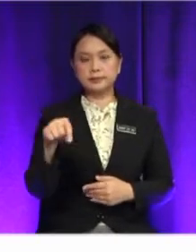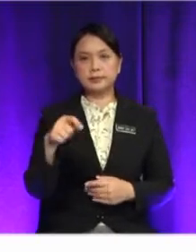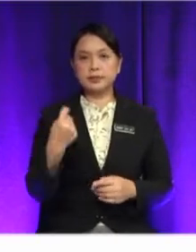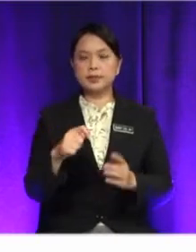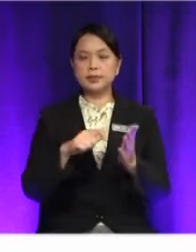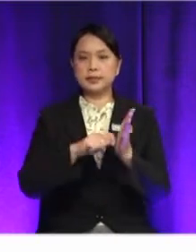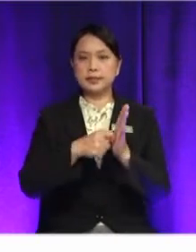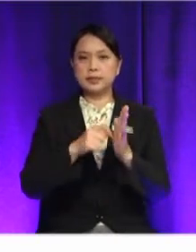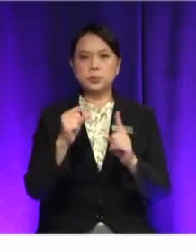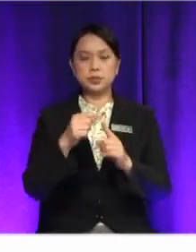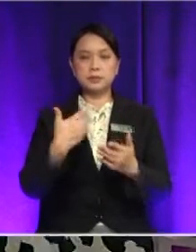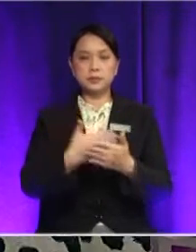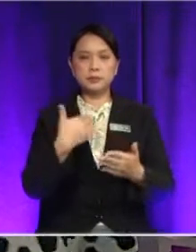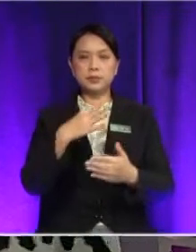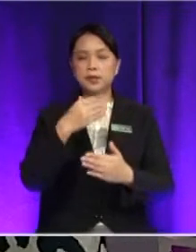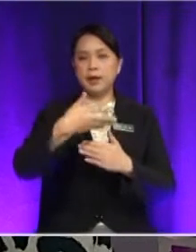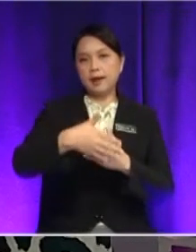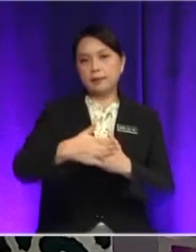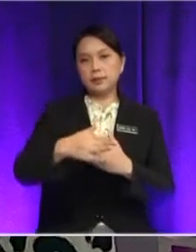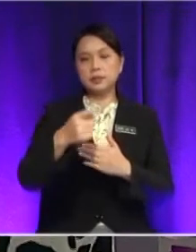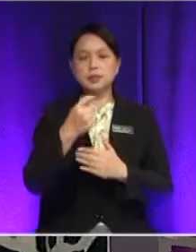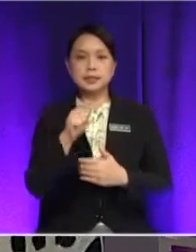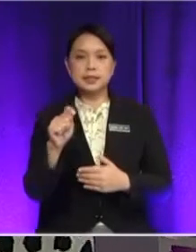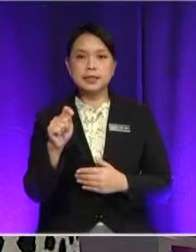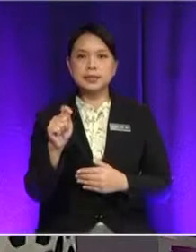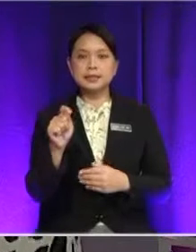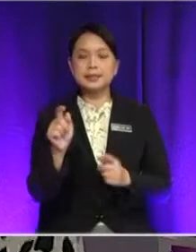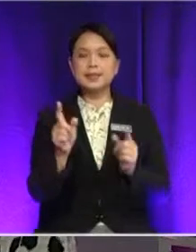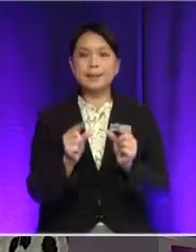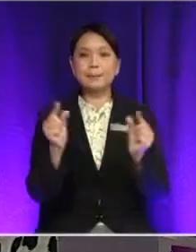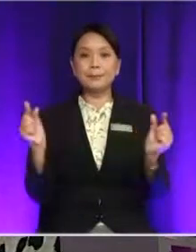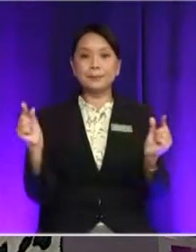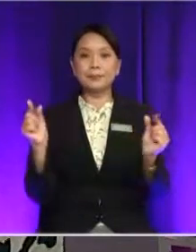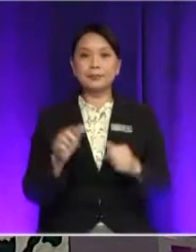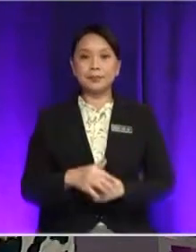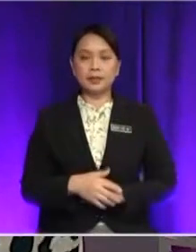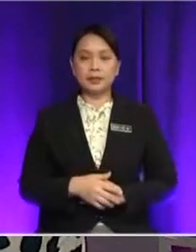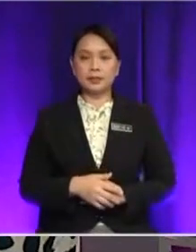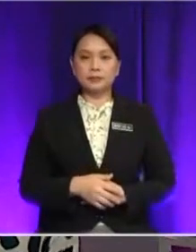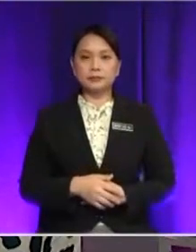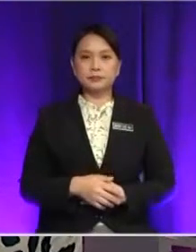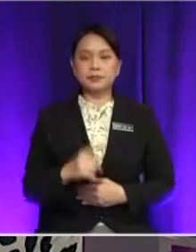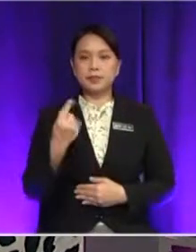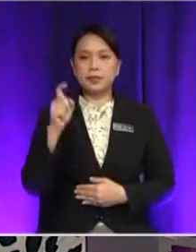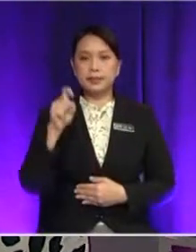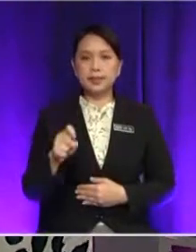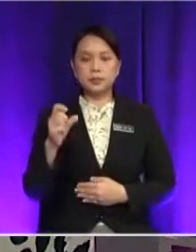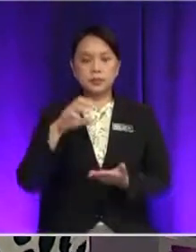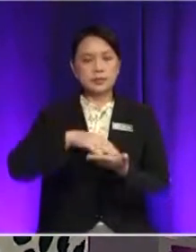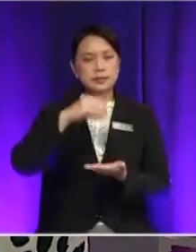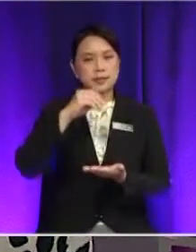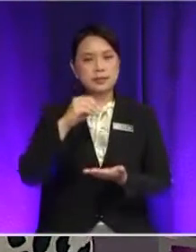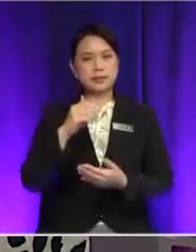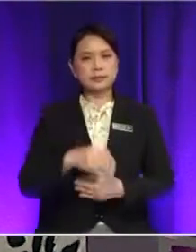keywords before and after the gap. Now, the next step will be they need to study the options.